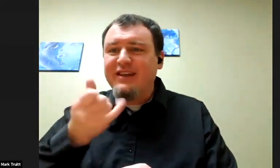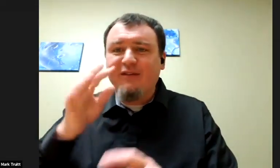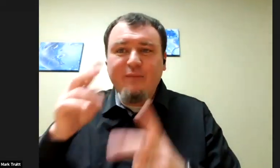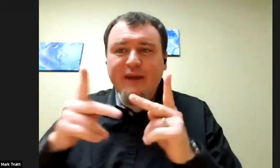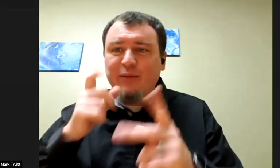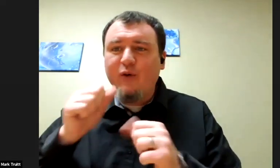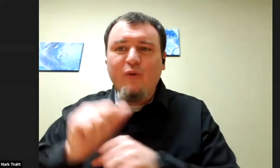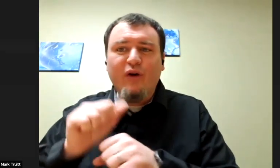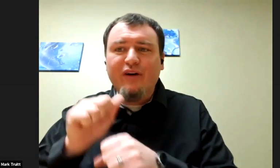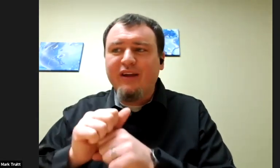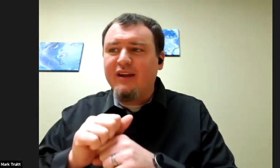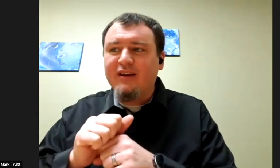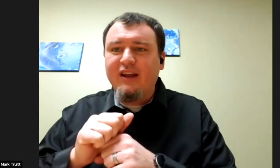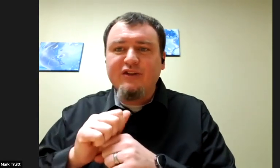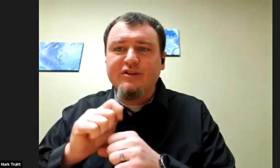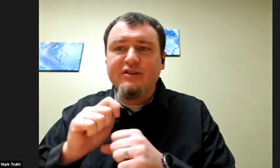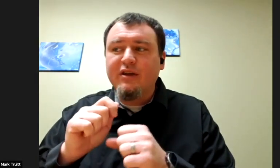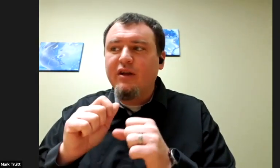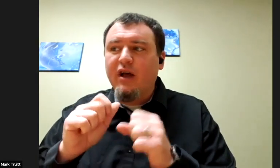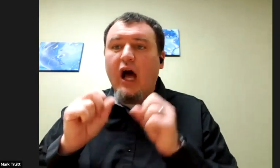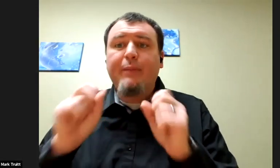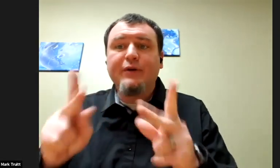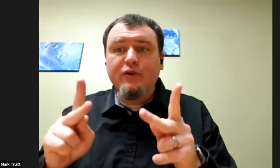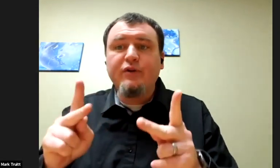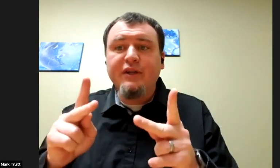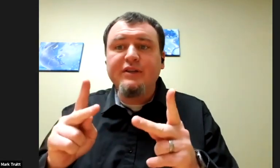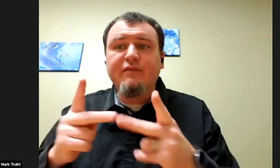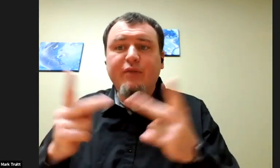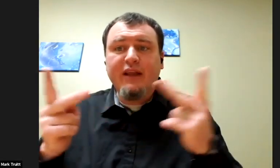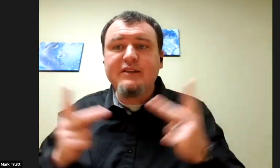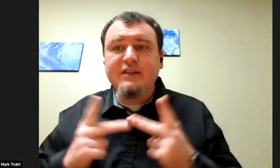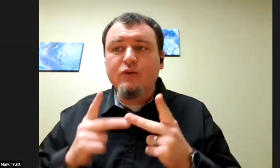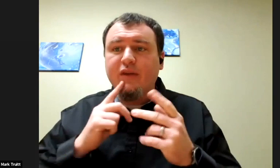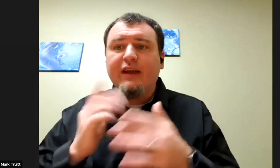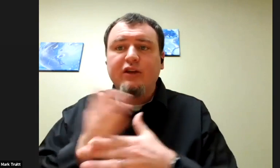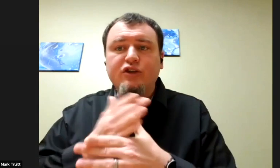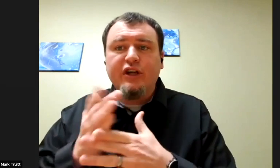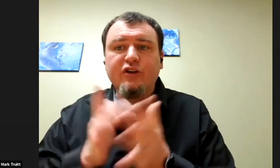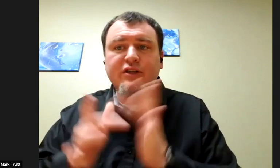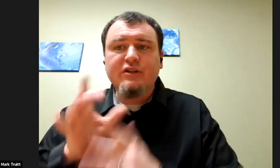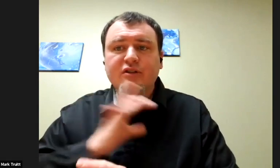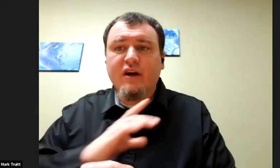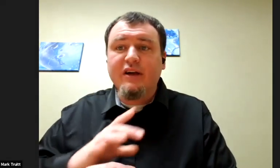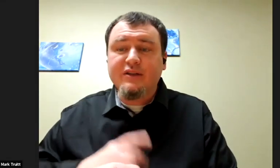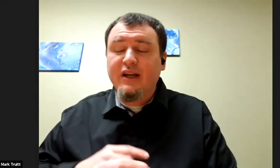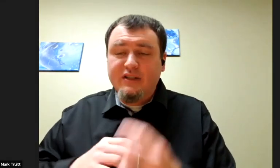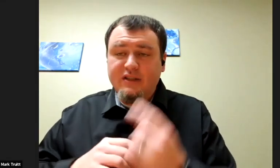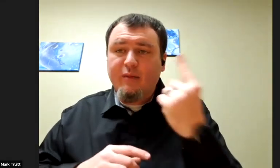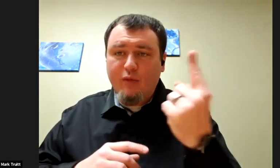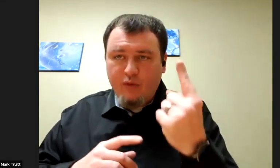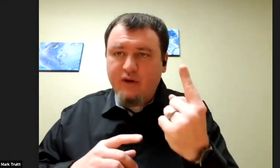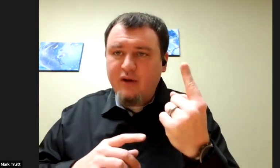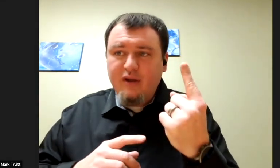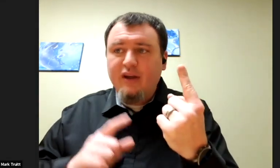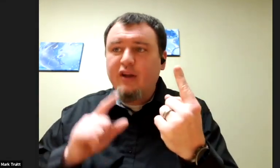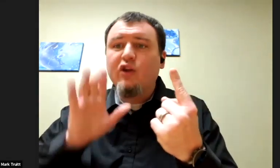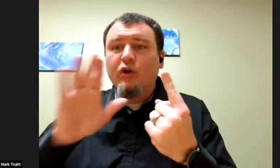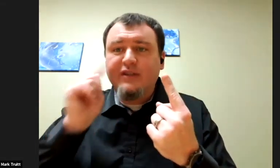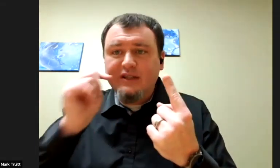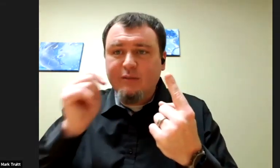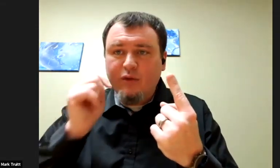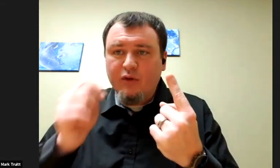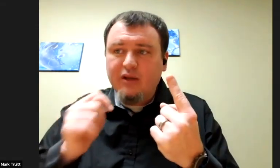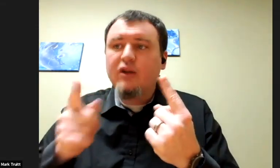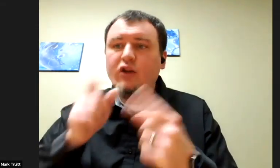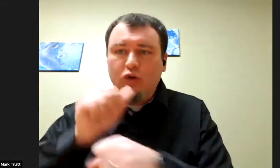I have several people who work in just opportunities of places where they can share Jesus Christ. So number one,